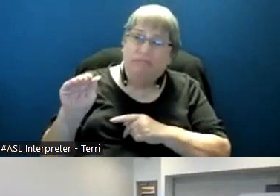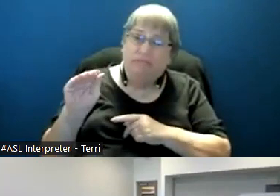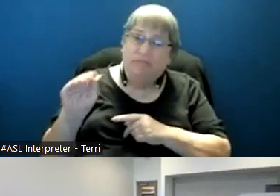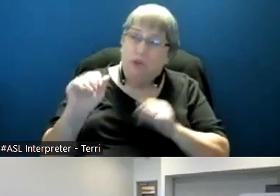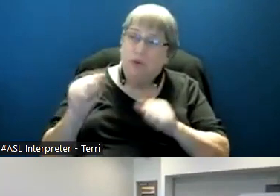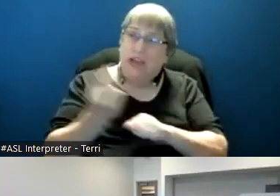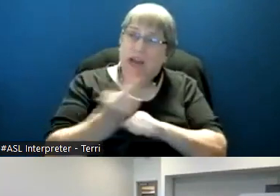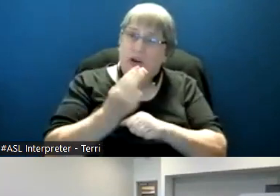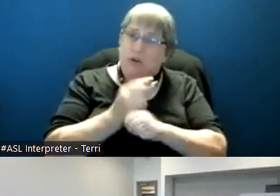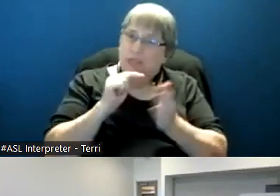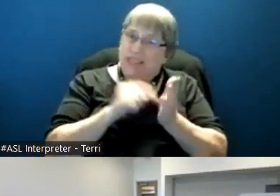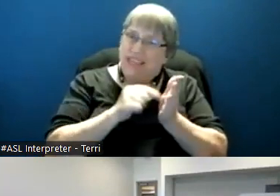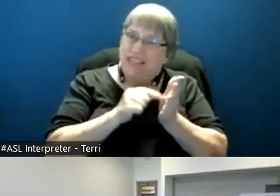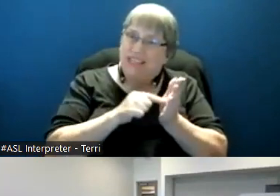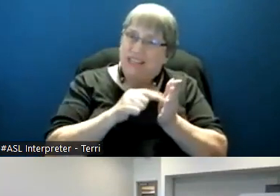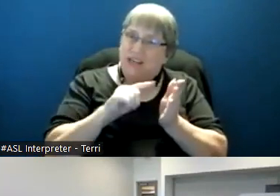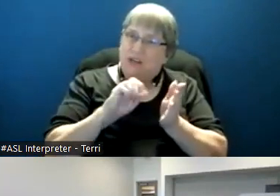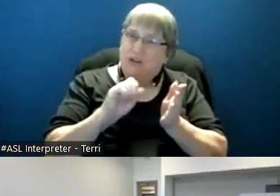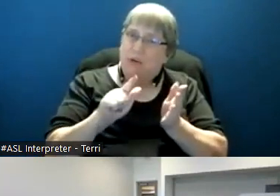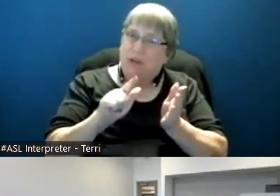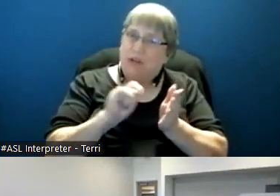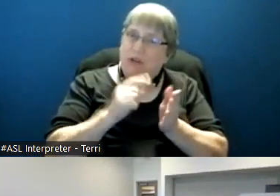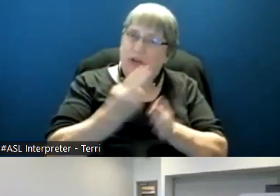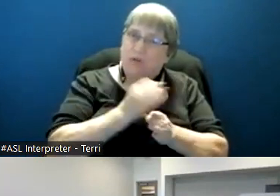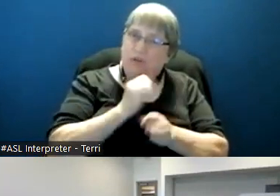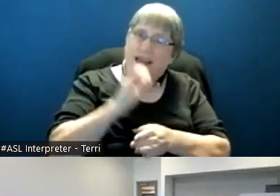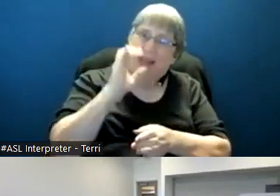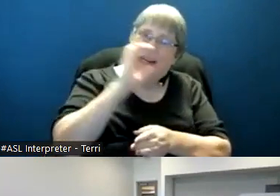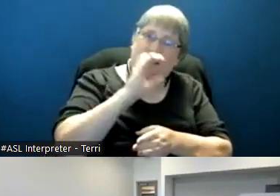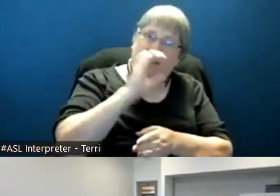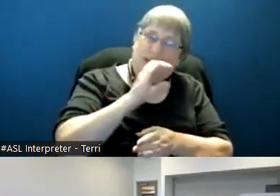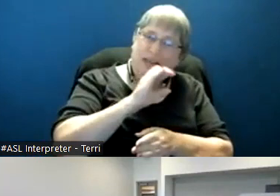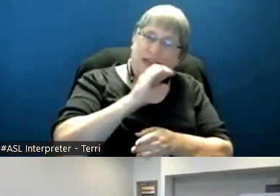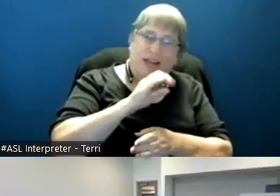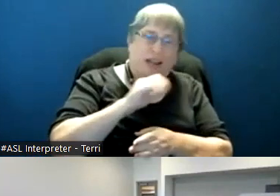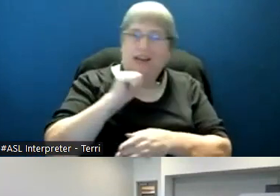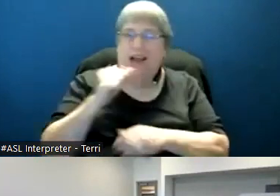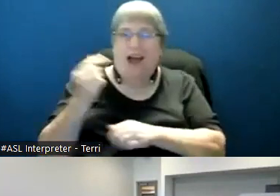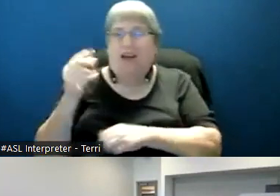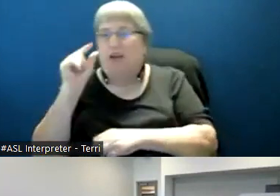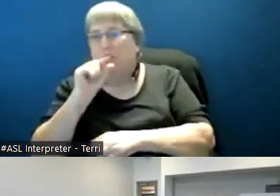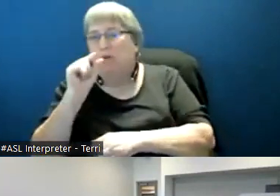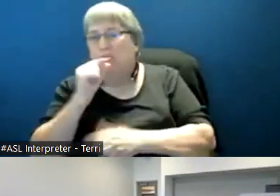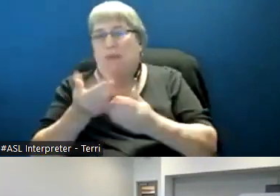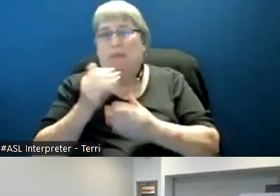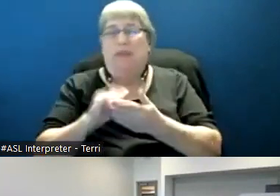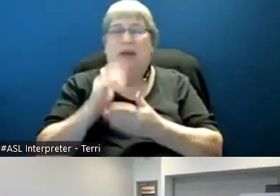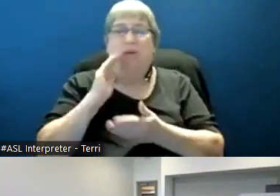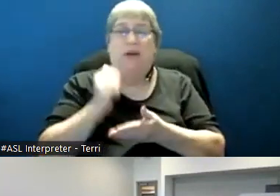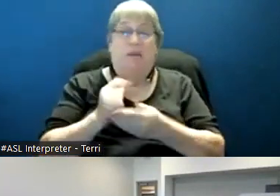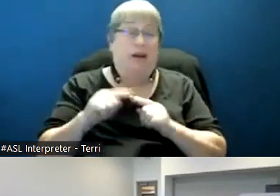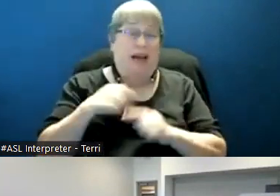providers to use that search engine versus Google would expand a lot. I don't think that I've ever seen that